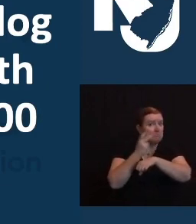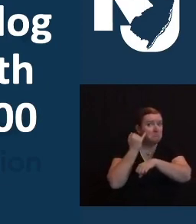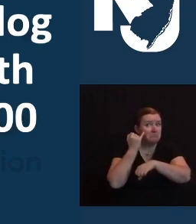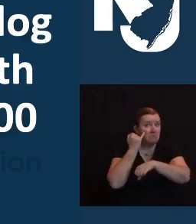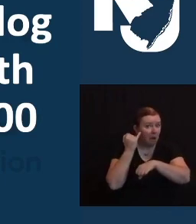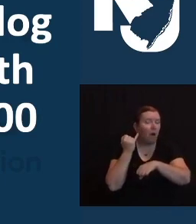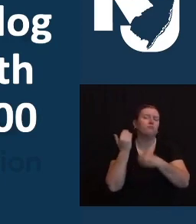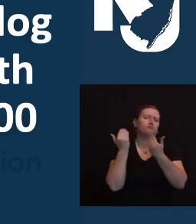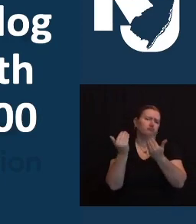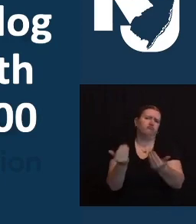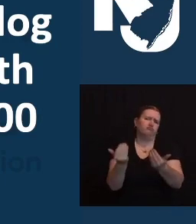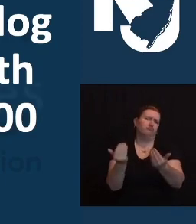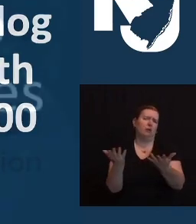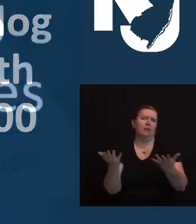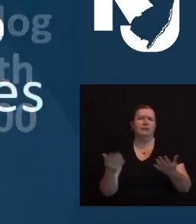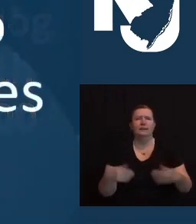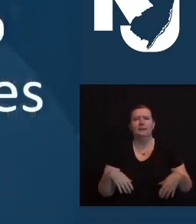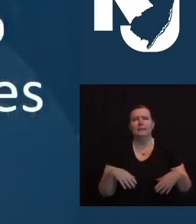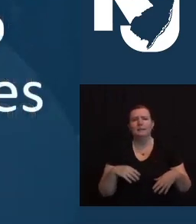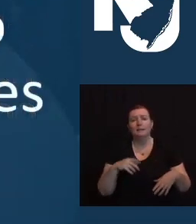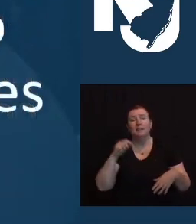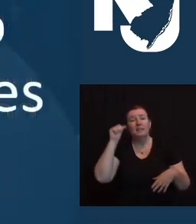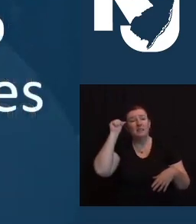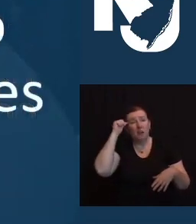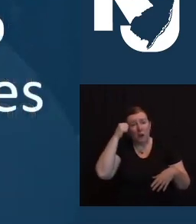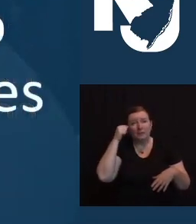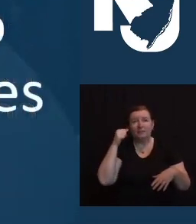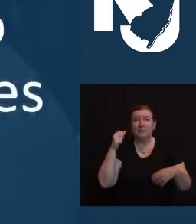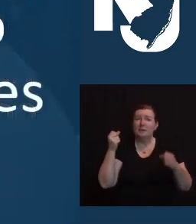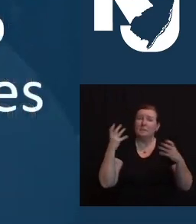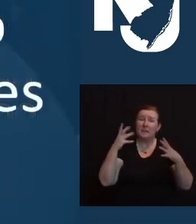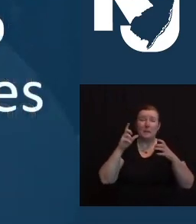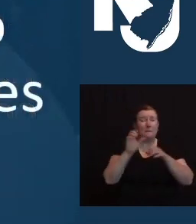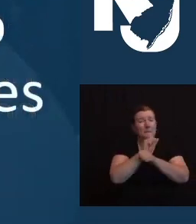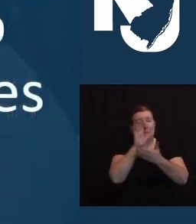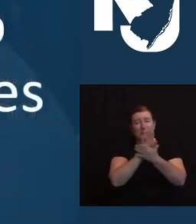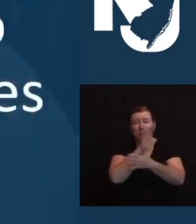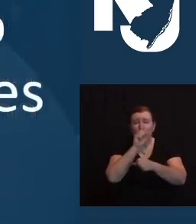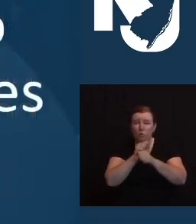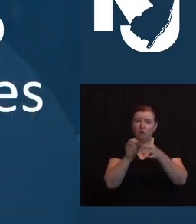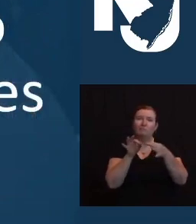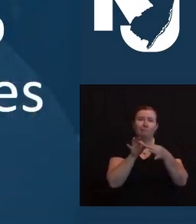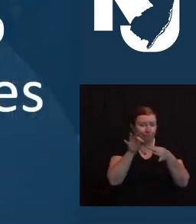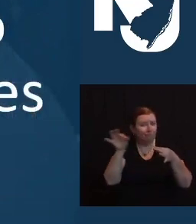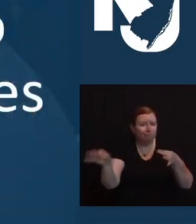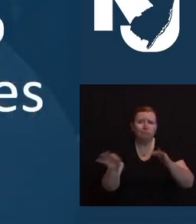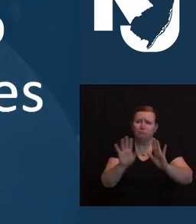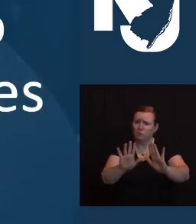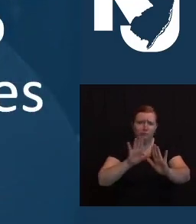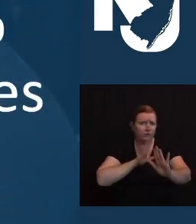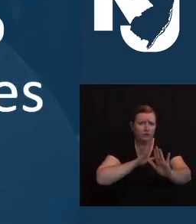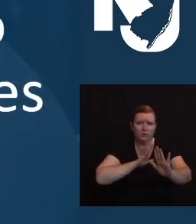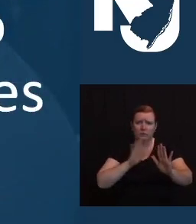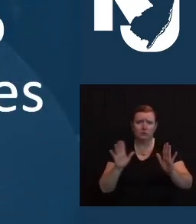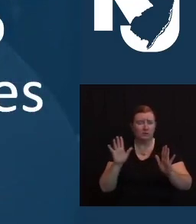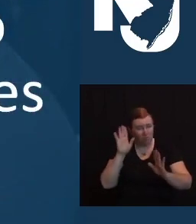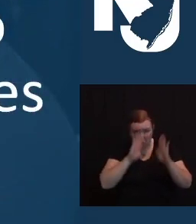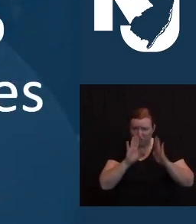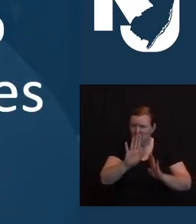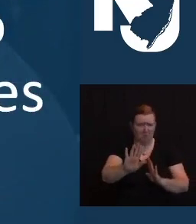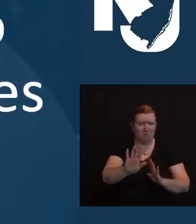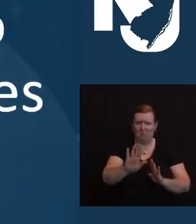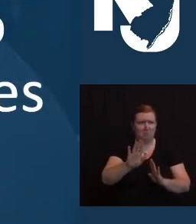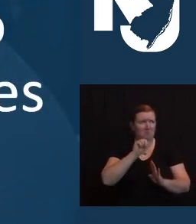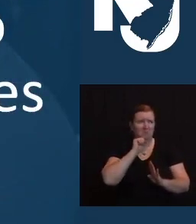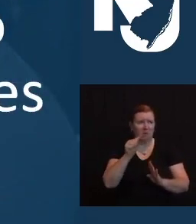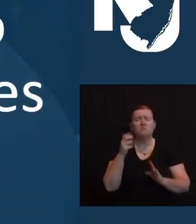is automatically extended. Remember the deadlines for numerous documents. So that's the website, njmvc.gov. Go there to see